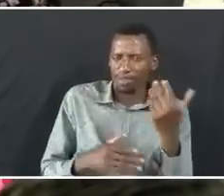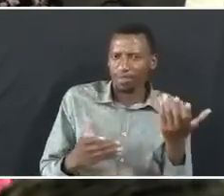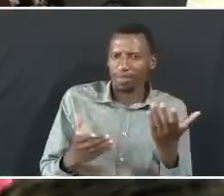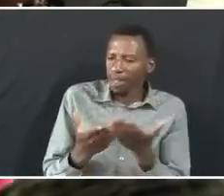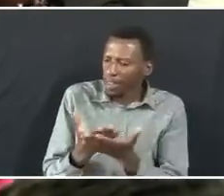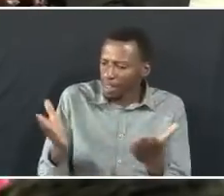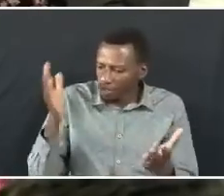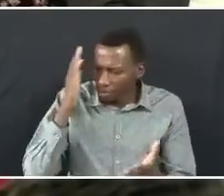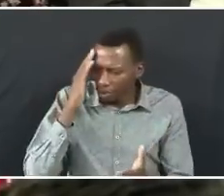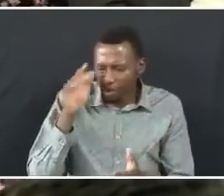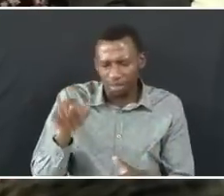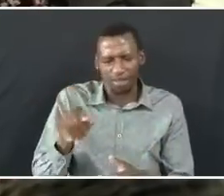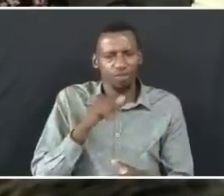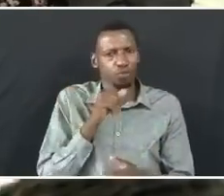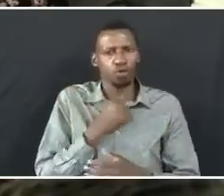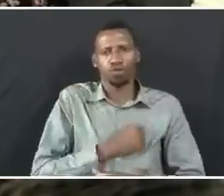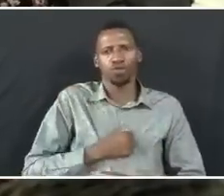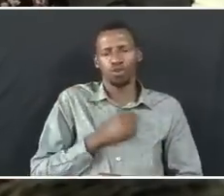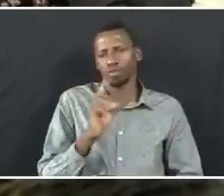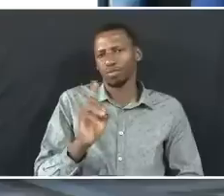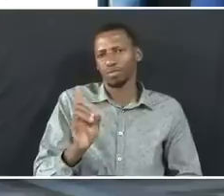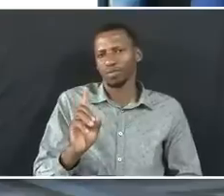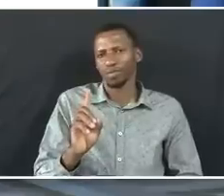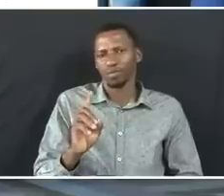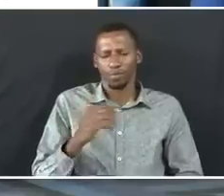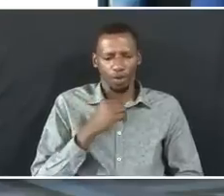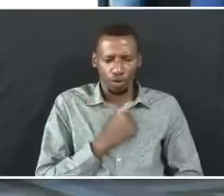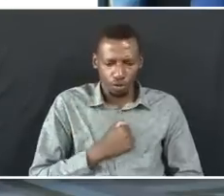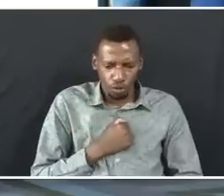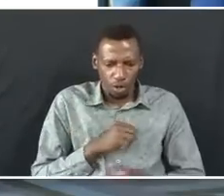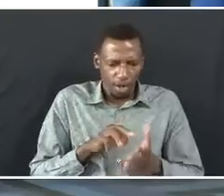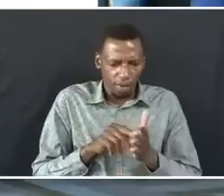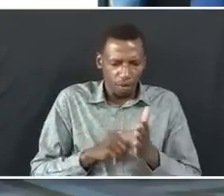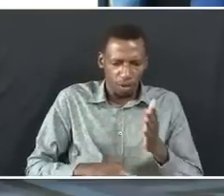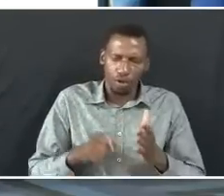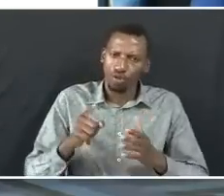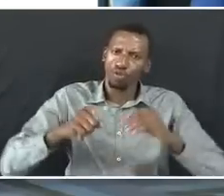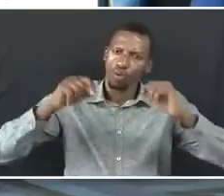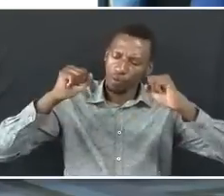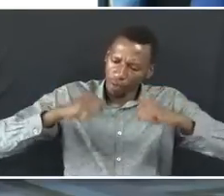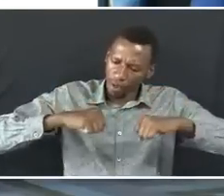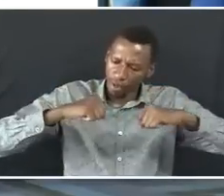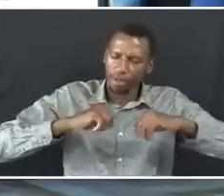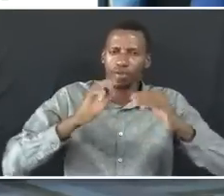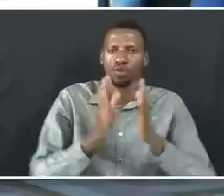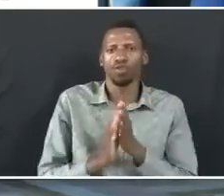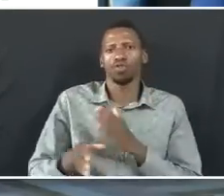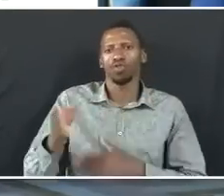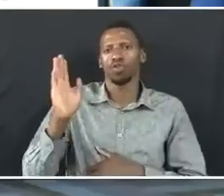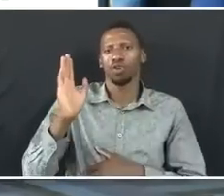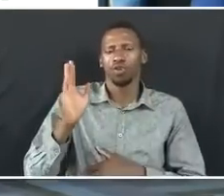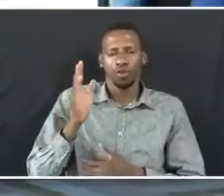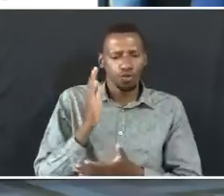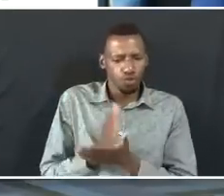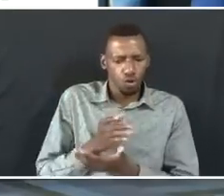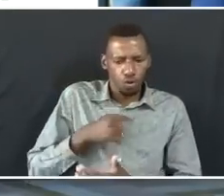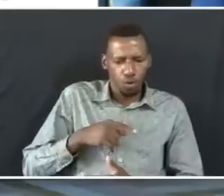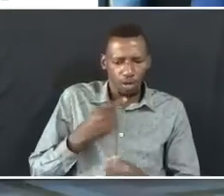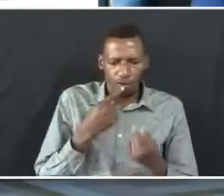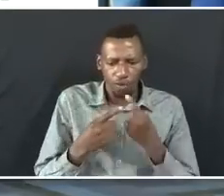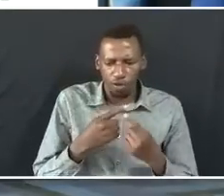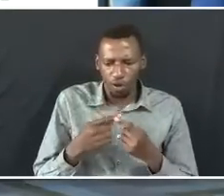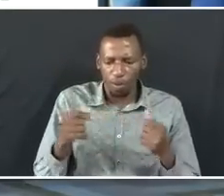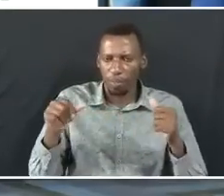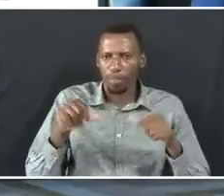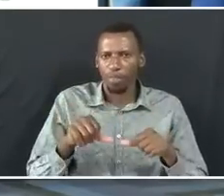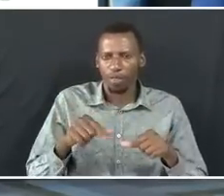Forgive us. That is not confession. Confession is agreeing with God that we have been talking carelessly. We have